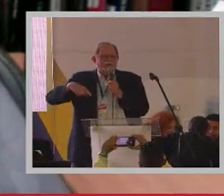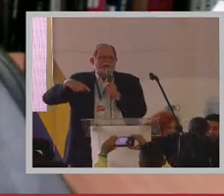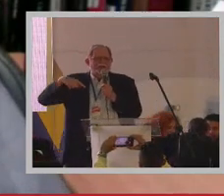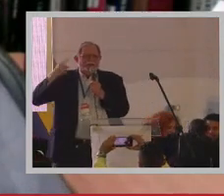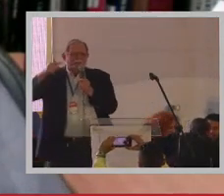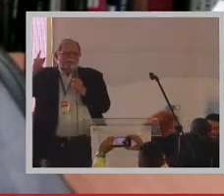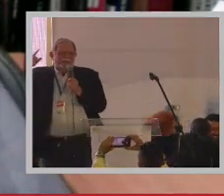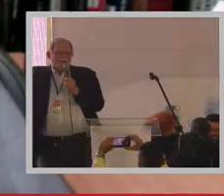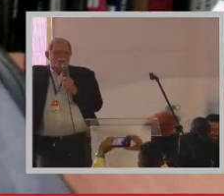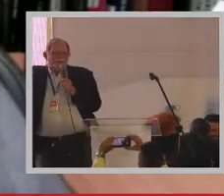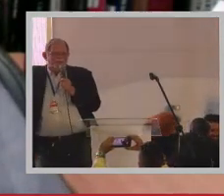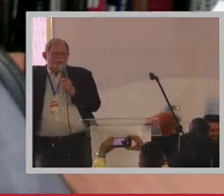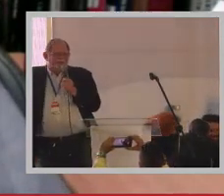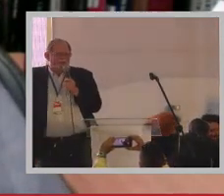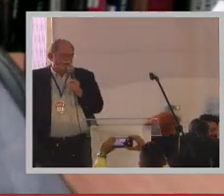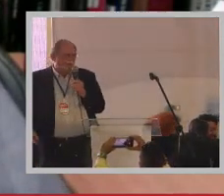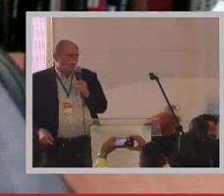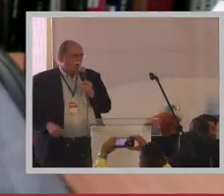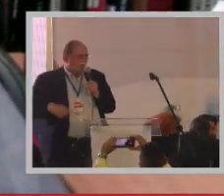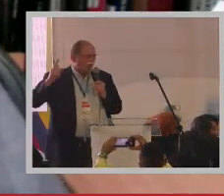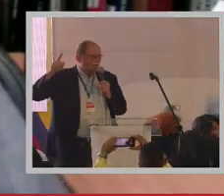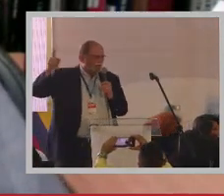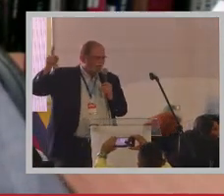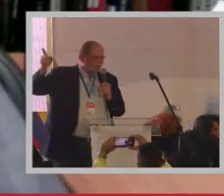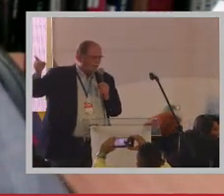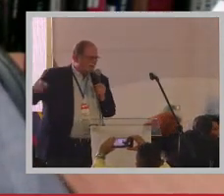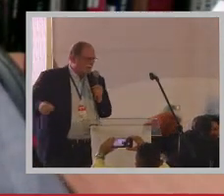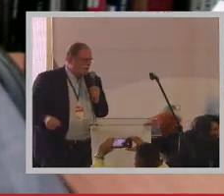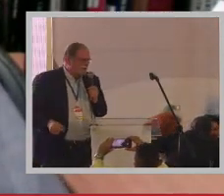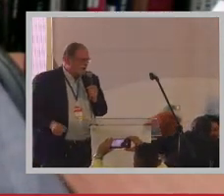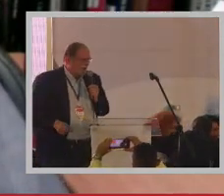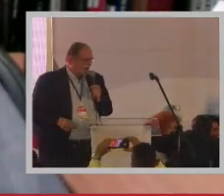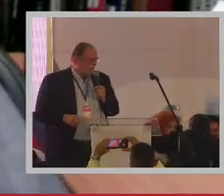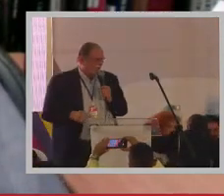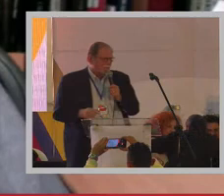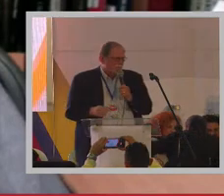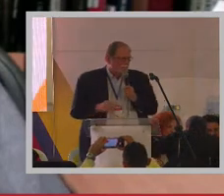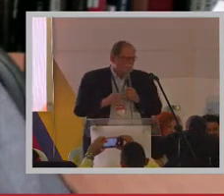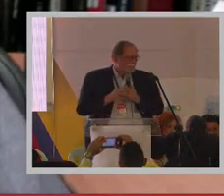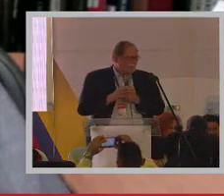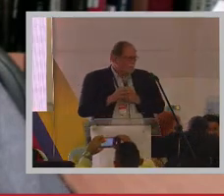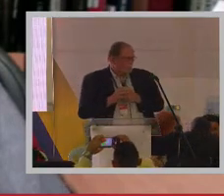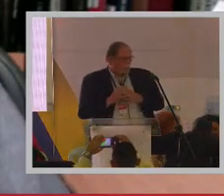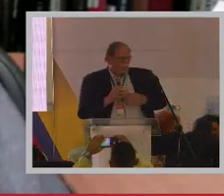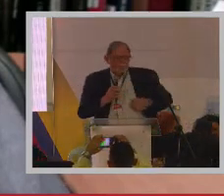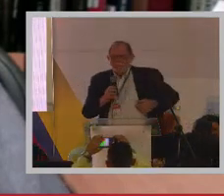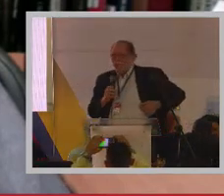social sería el herramienta privilegiado por la transformación social.